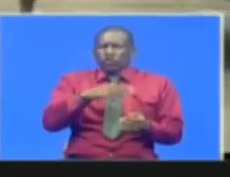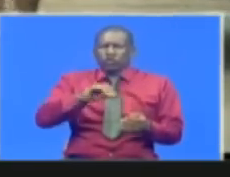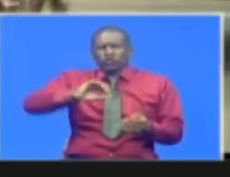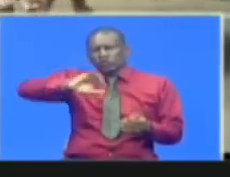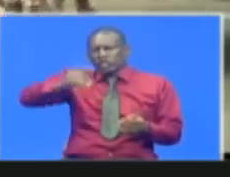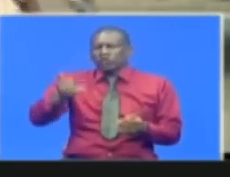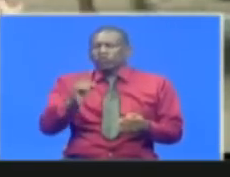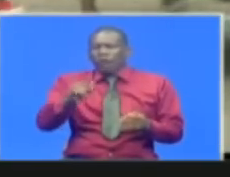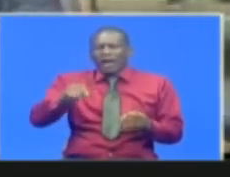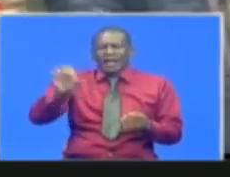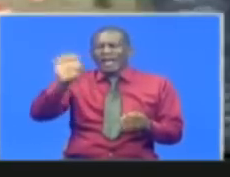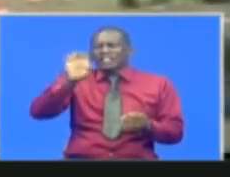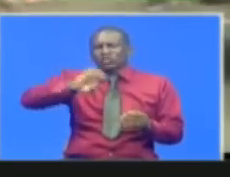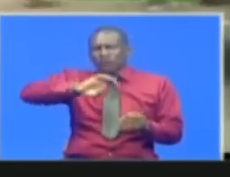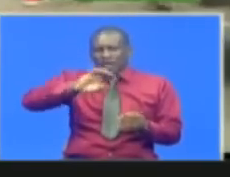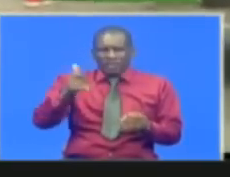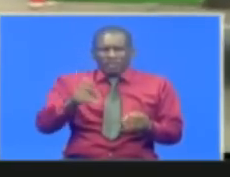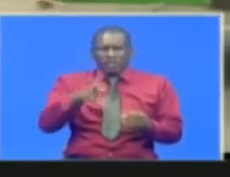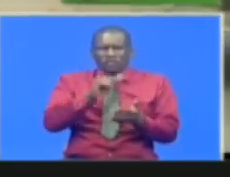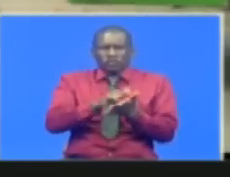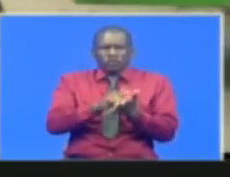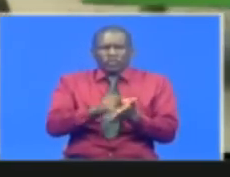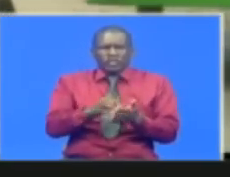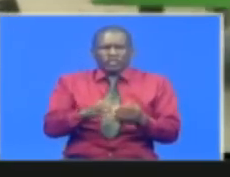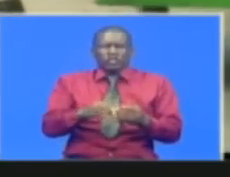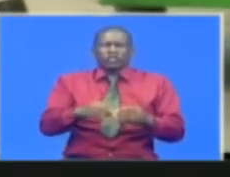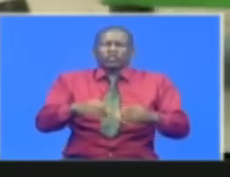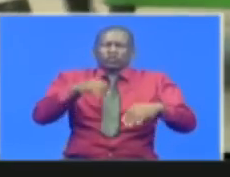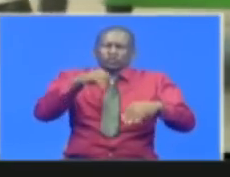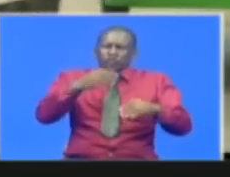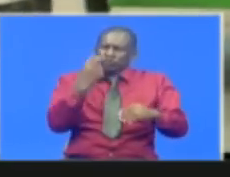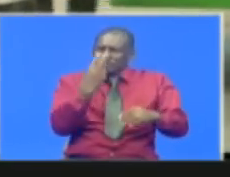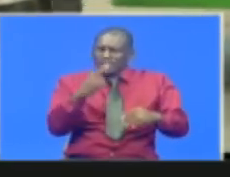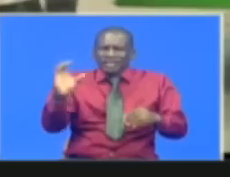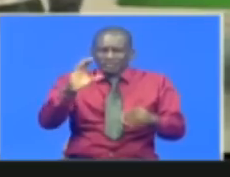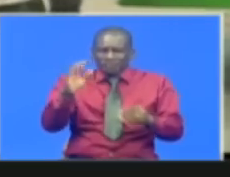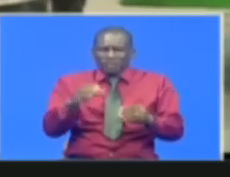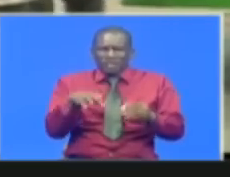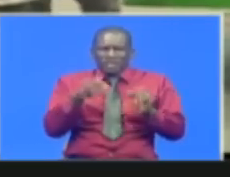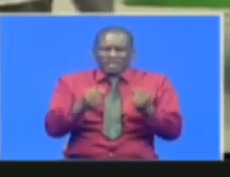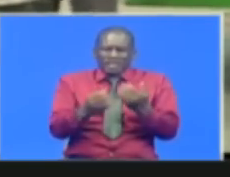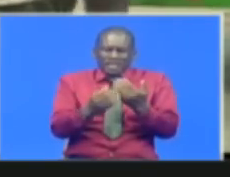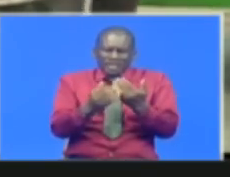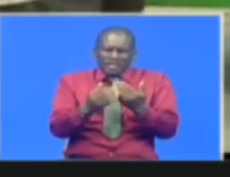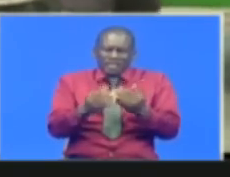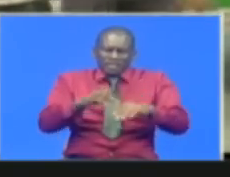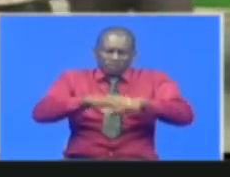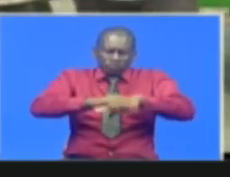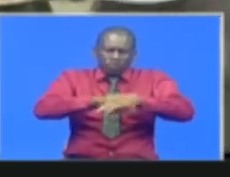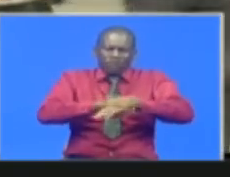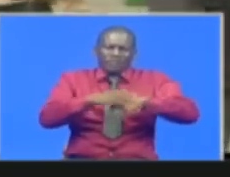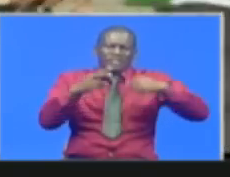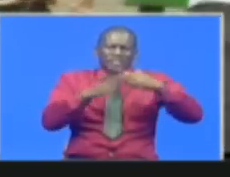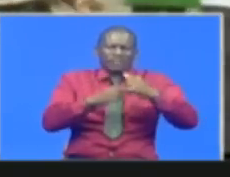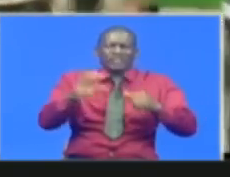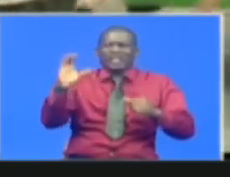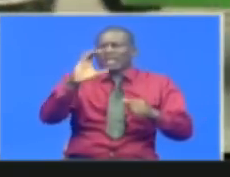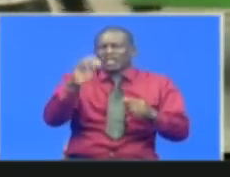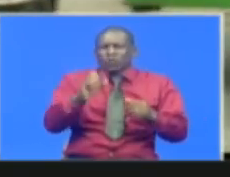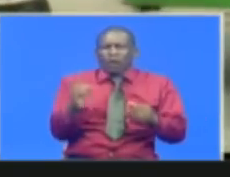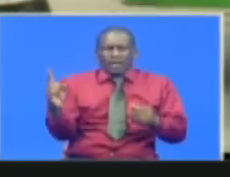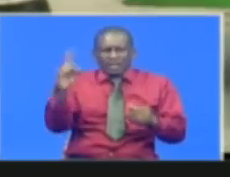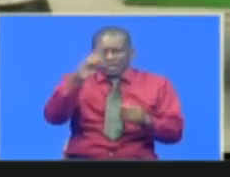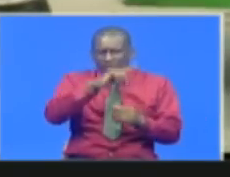one estate to another in order to get to his patients. He sees up to 7 patients every day. His is